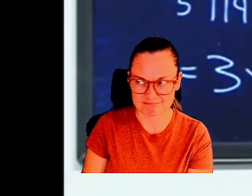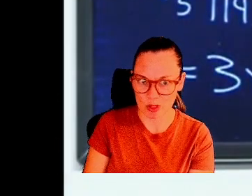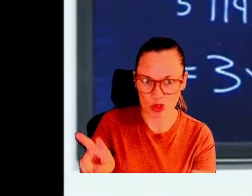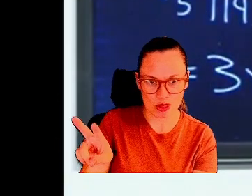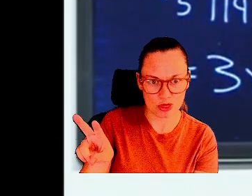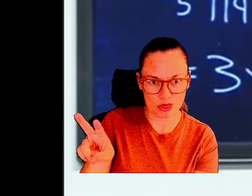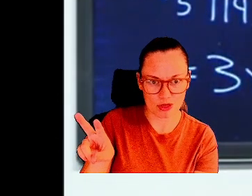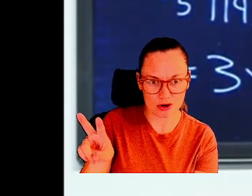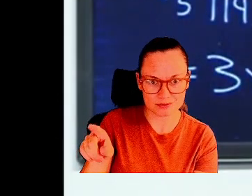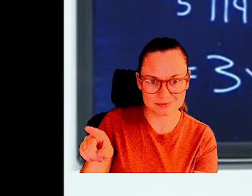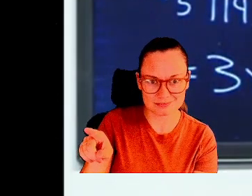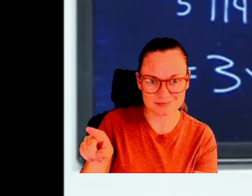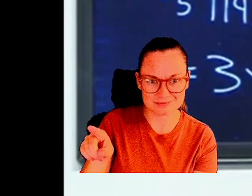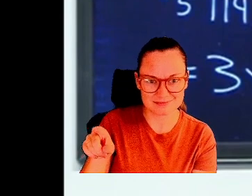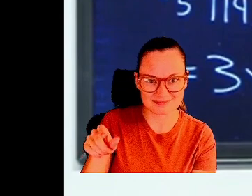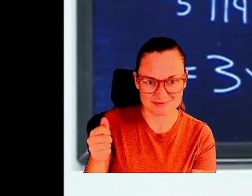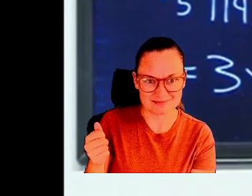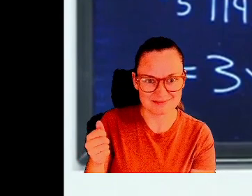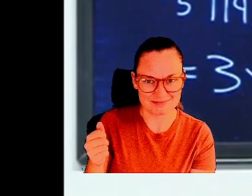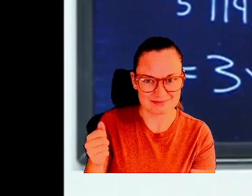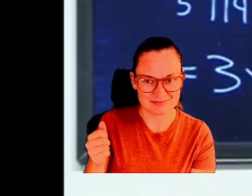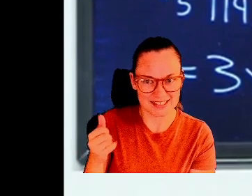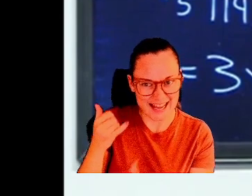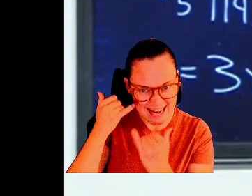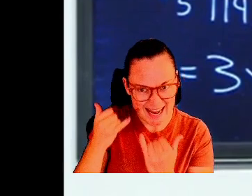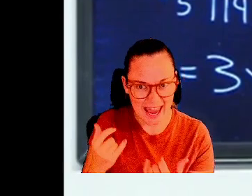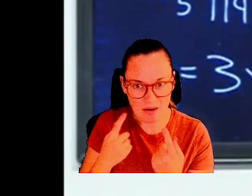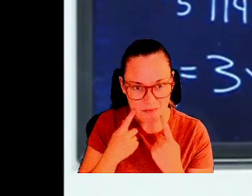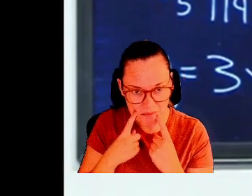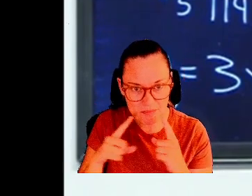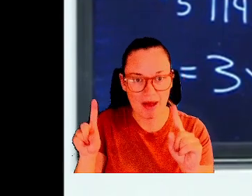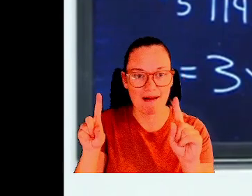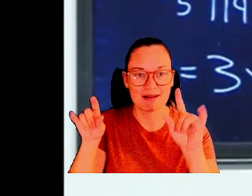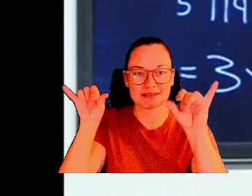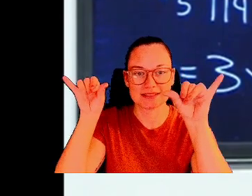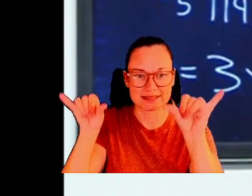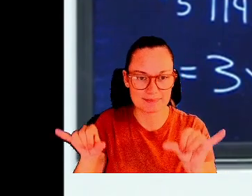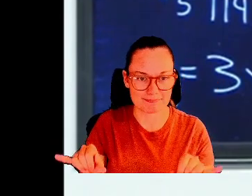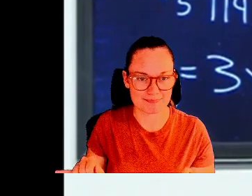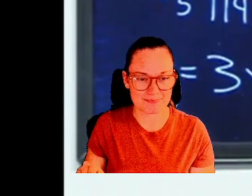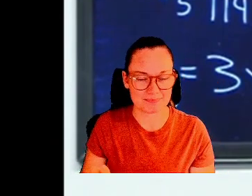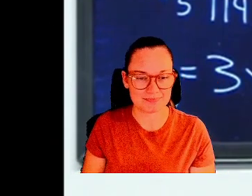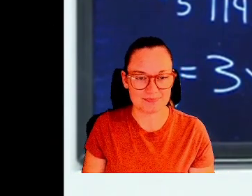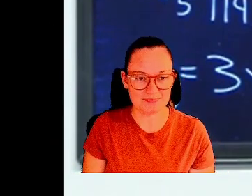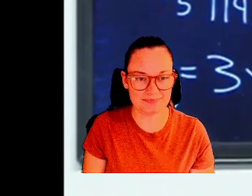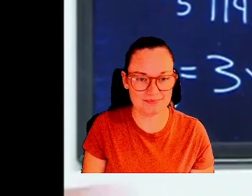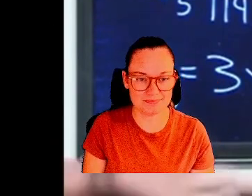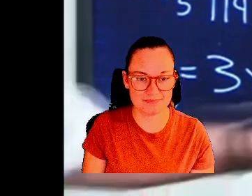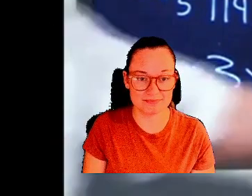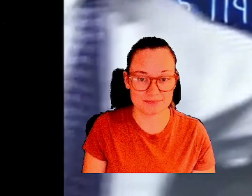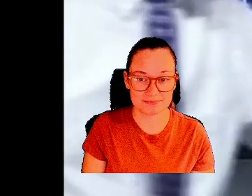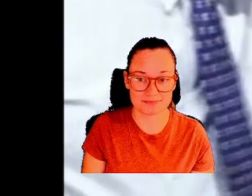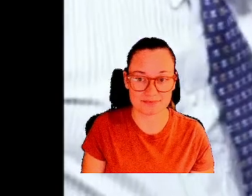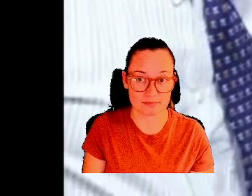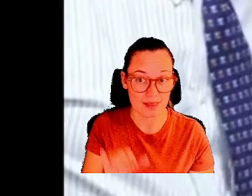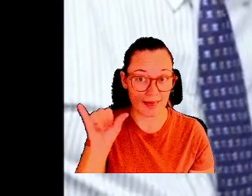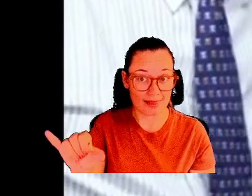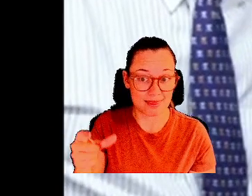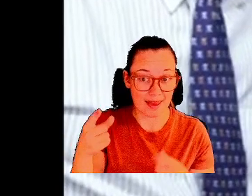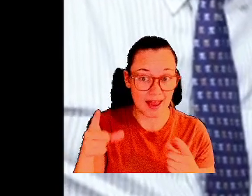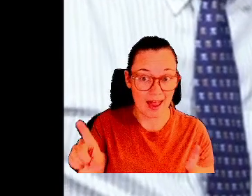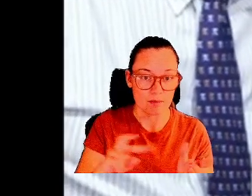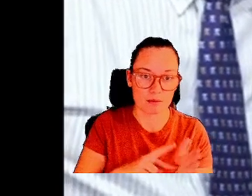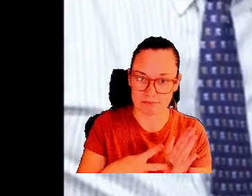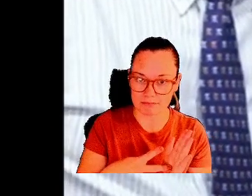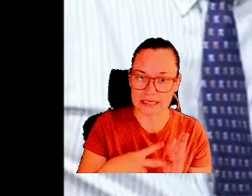second differences are constant, are all the same. And when that happens, that's an indication that you're looking